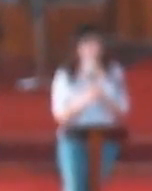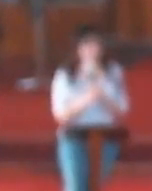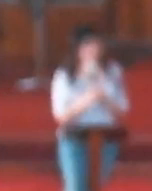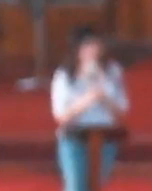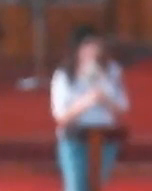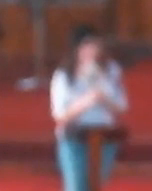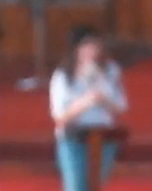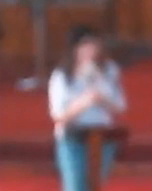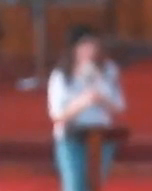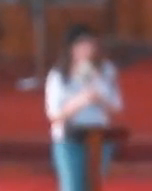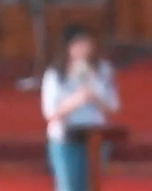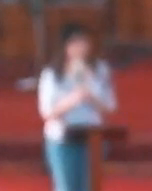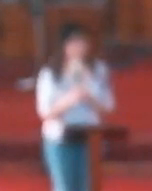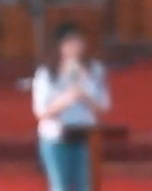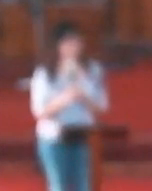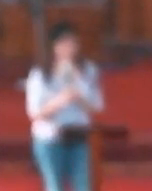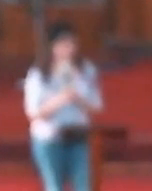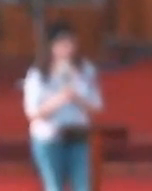this in the Bible?